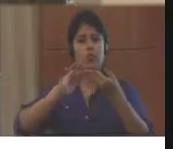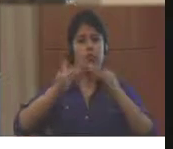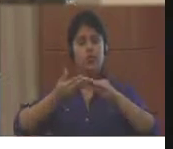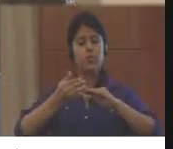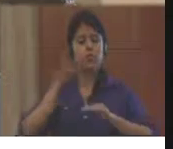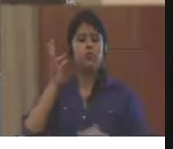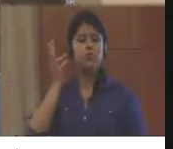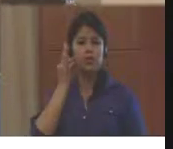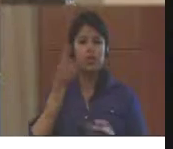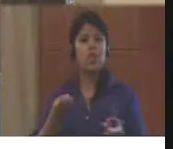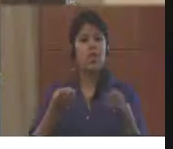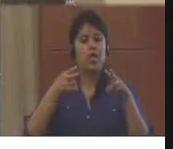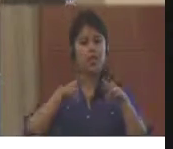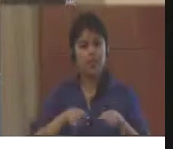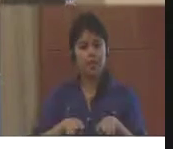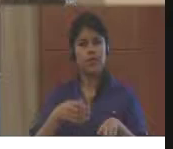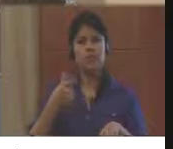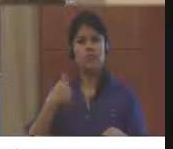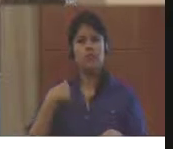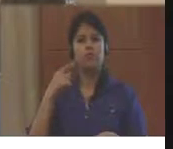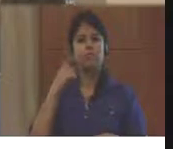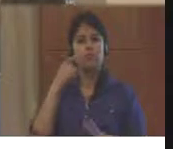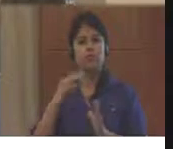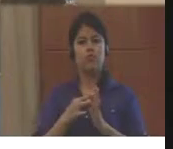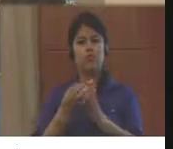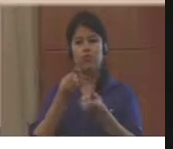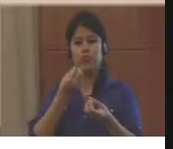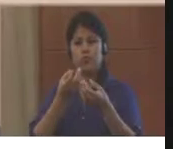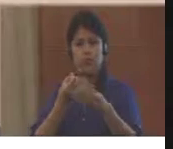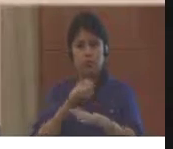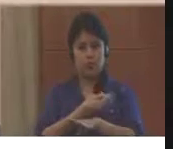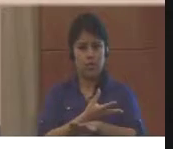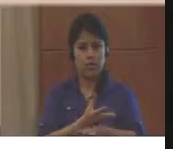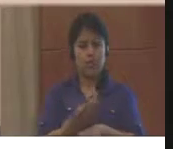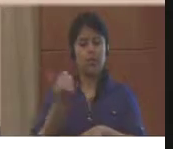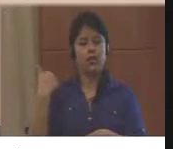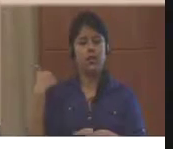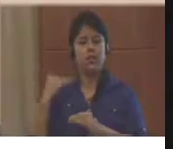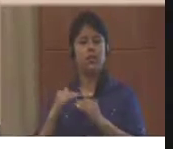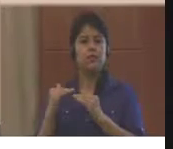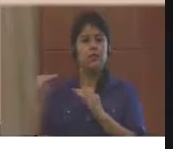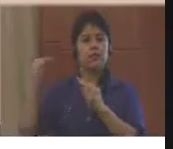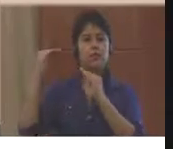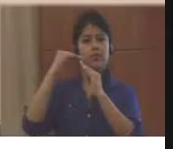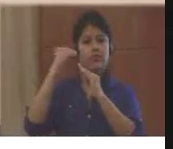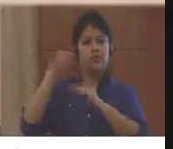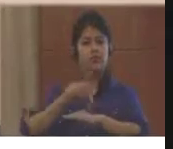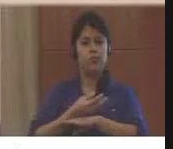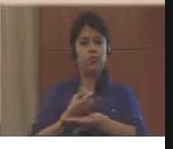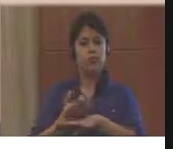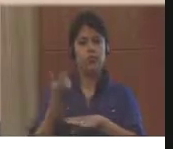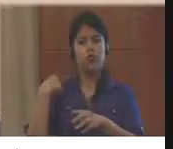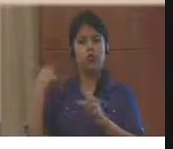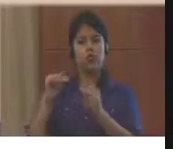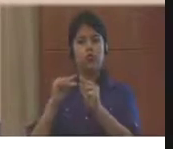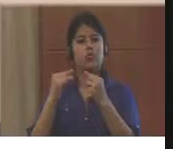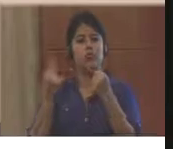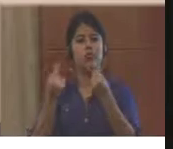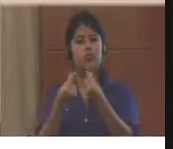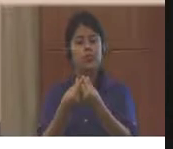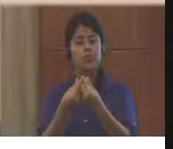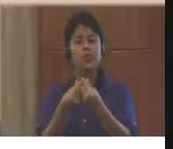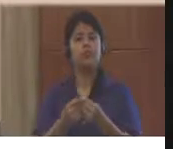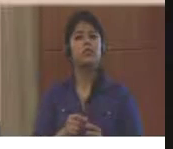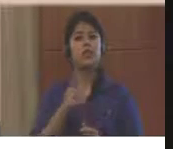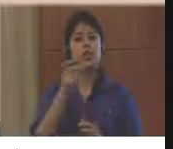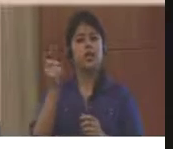suggestions to have a stronger inclusion of women as a constituency, as an actor. And now I'd